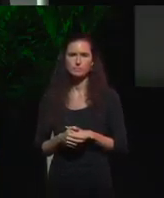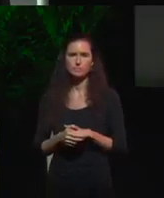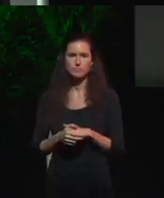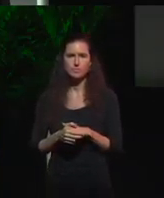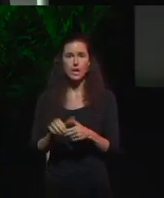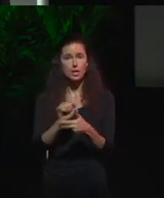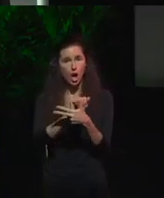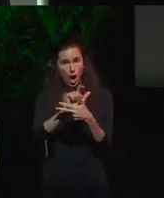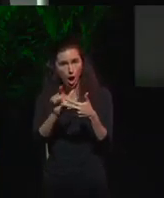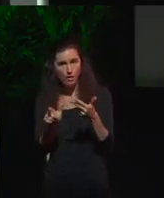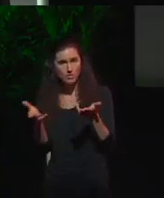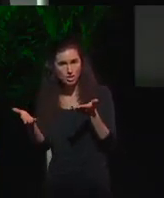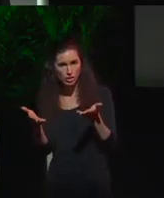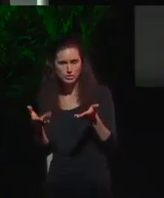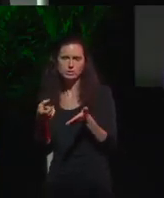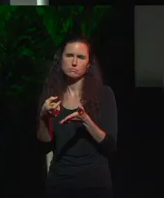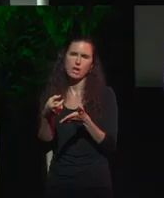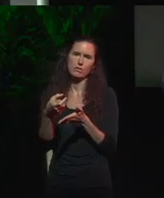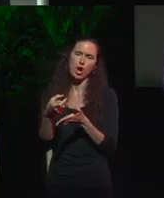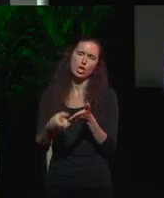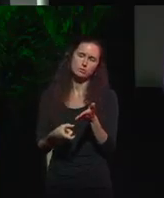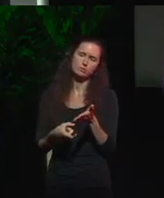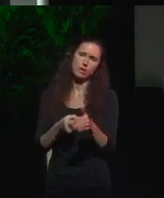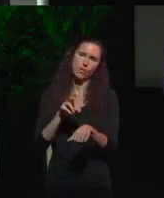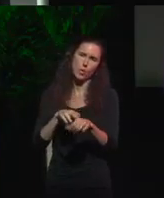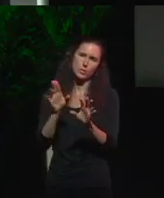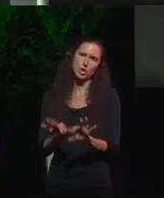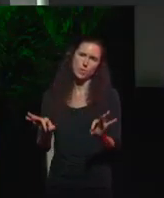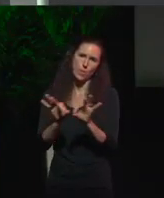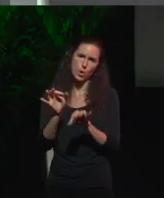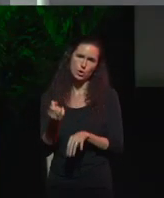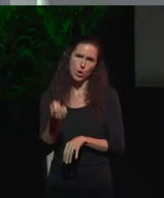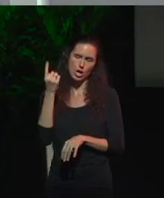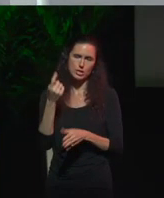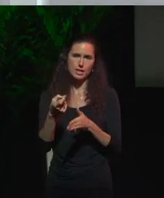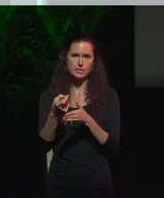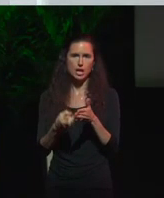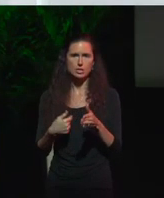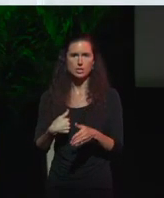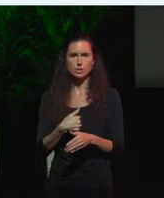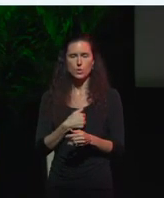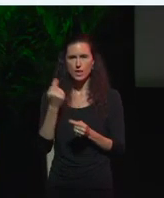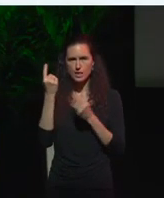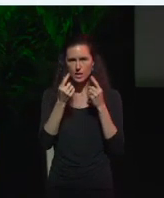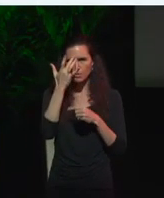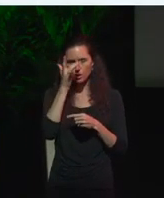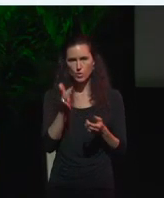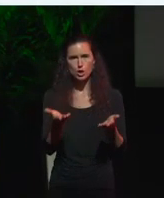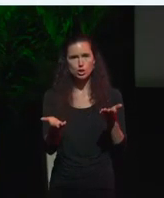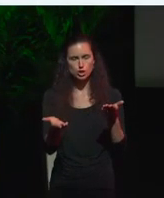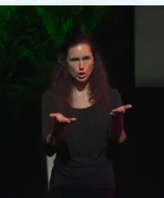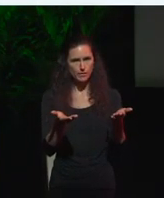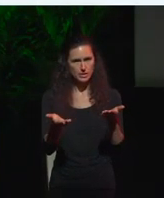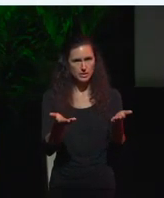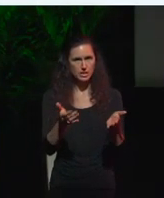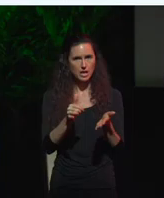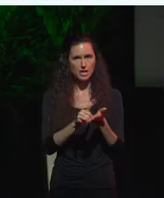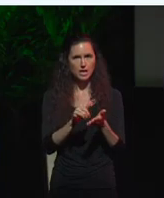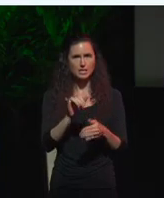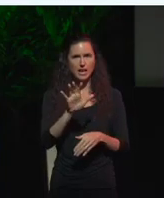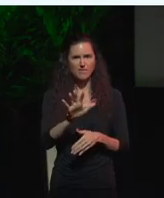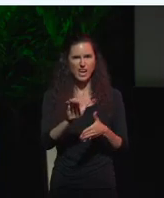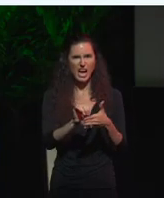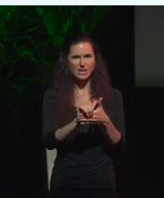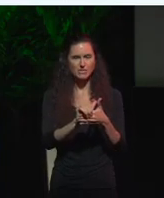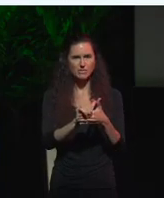of these services come at a cost, and it's important for us to understand that cost. As we think about Smarter Services automated proctoring, it is